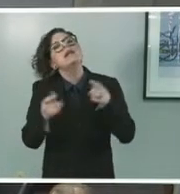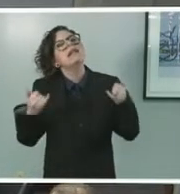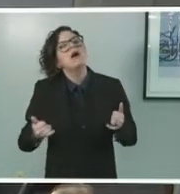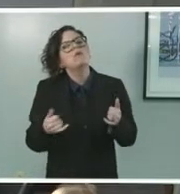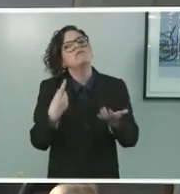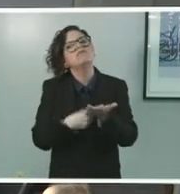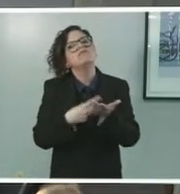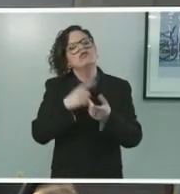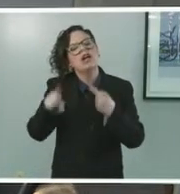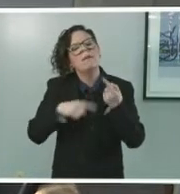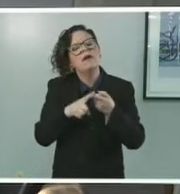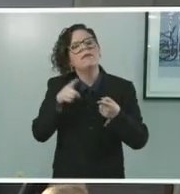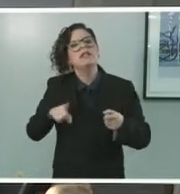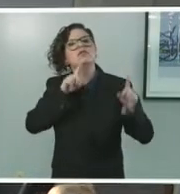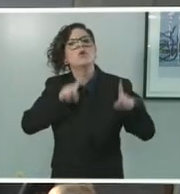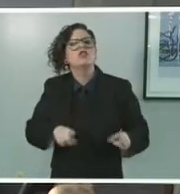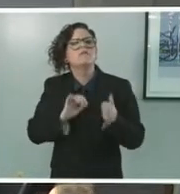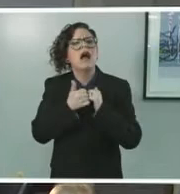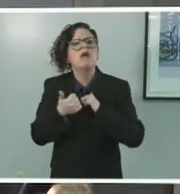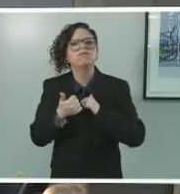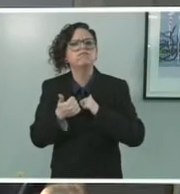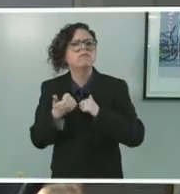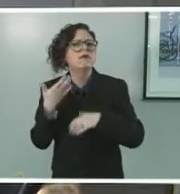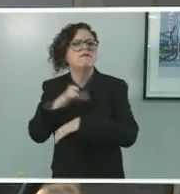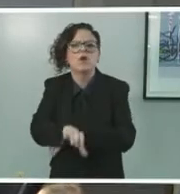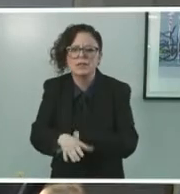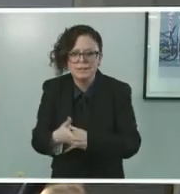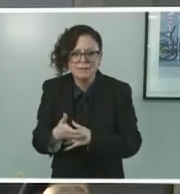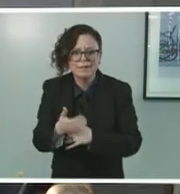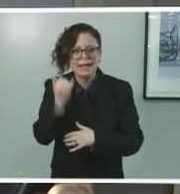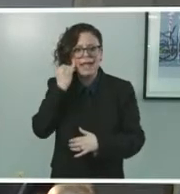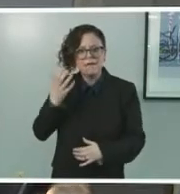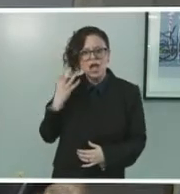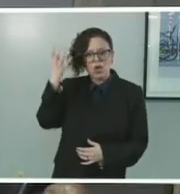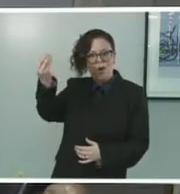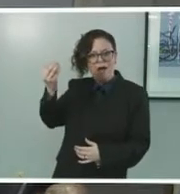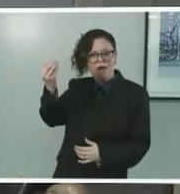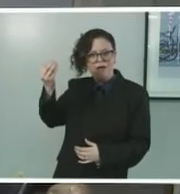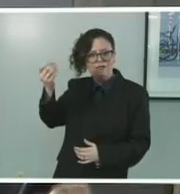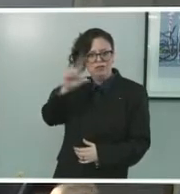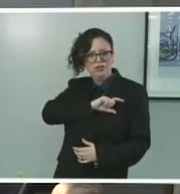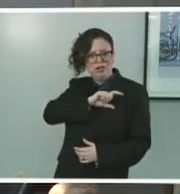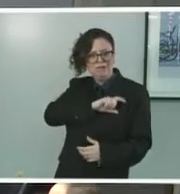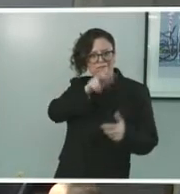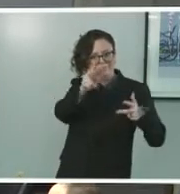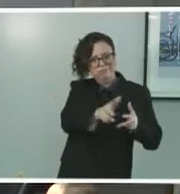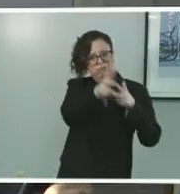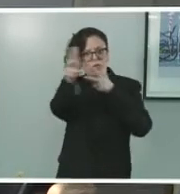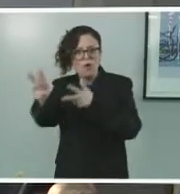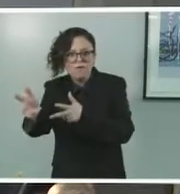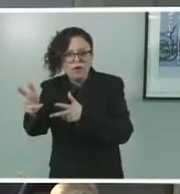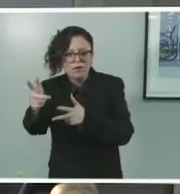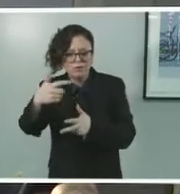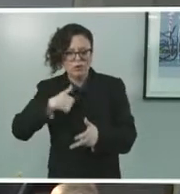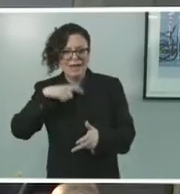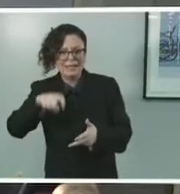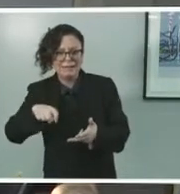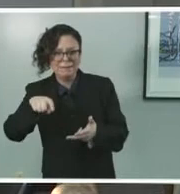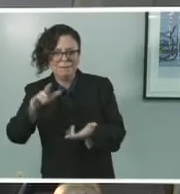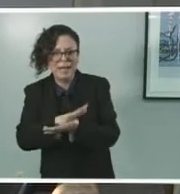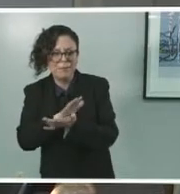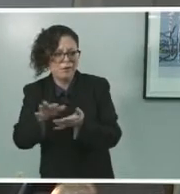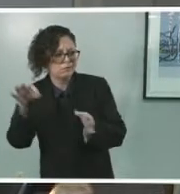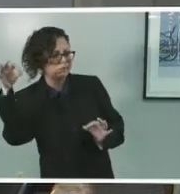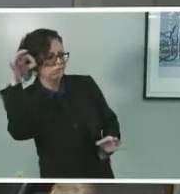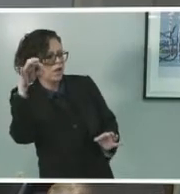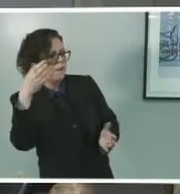enforced? If I leave my house, am I going to be stopped by a sheriff's deputy or police officer? Do I need some sort of paperwork with me to